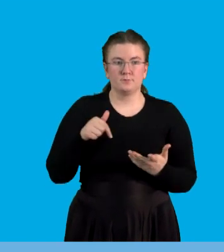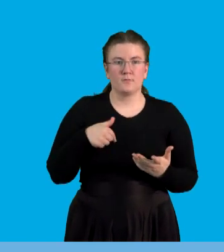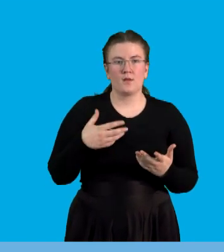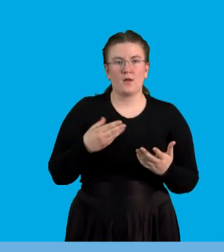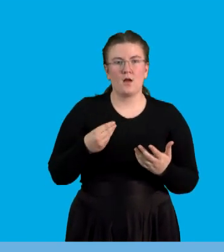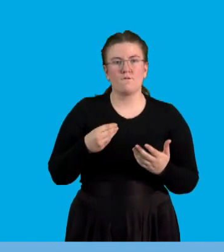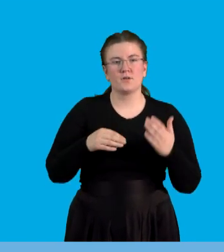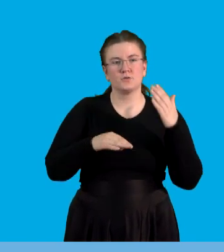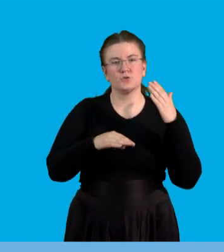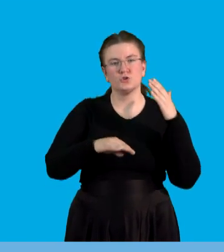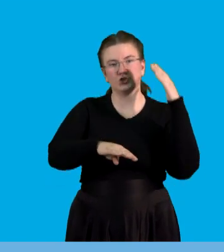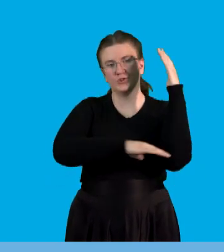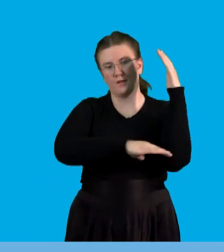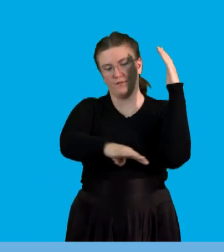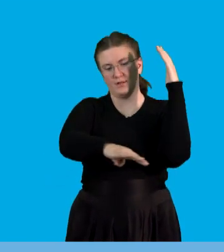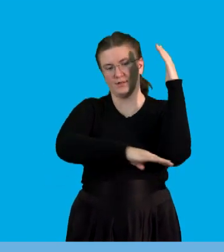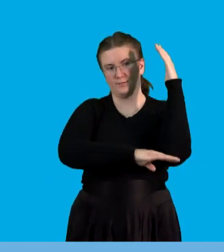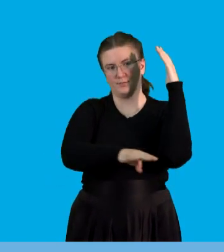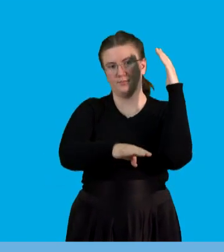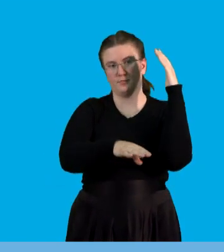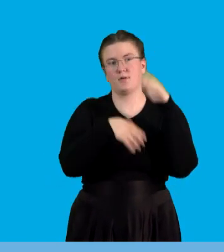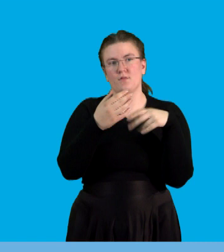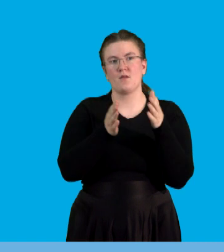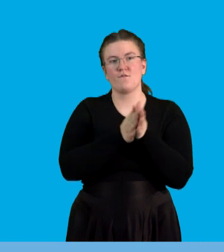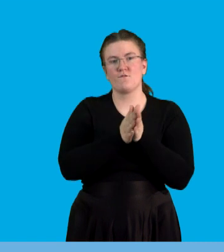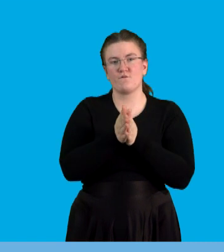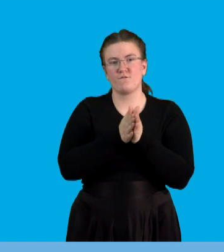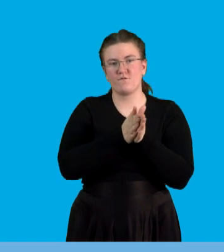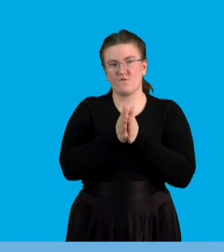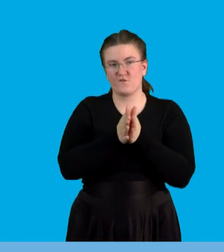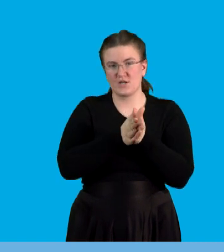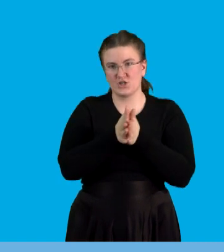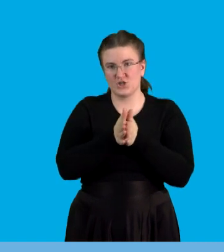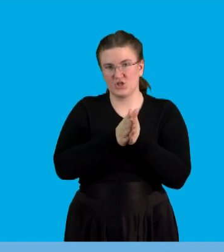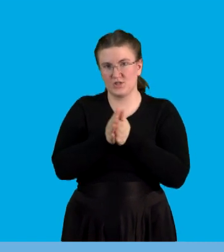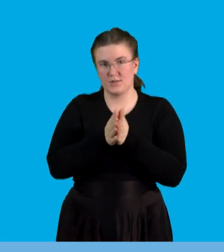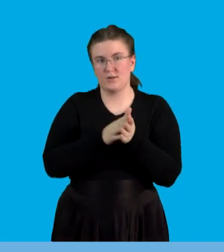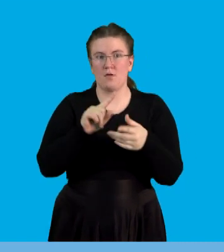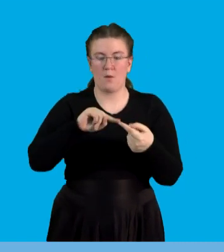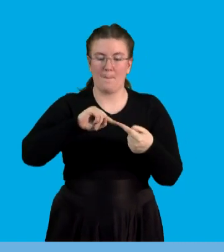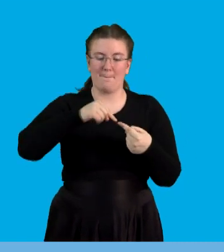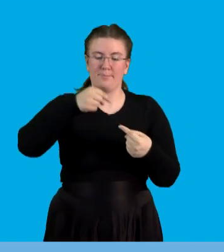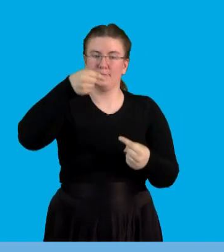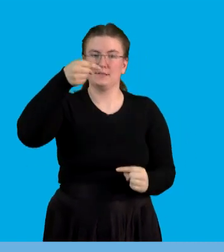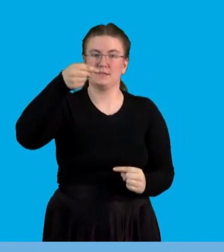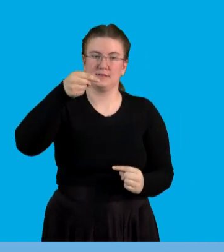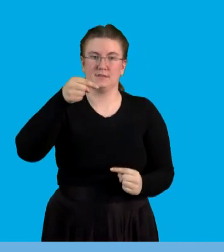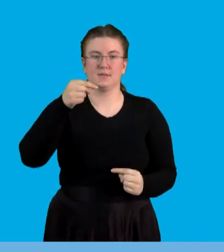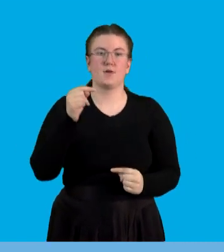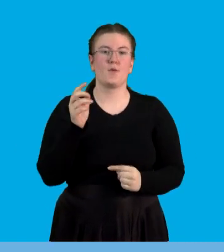if we have a surface, there's friction that is going to be acting parallel to the surface, and the normal force